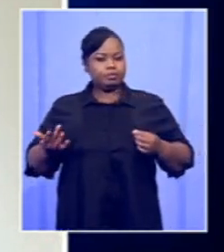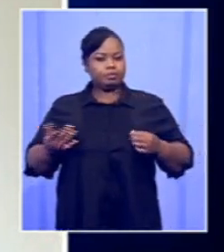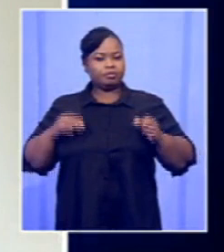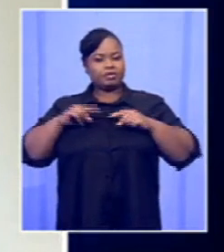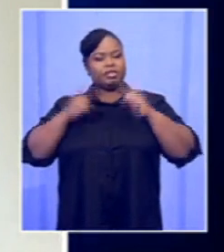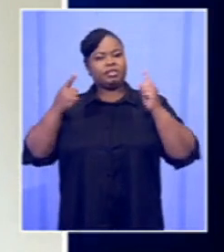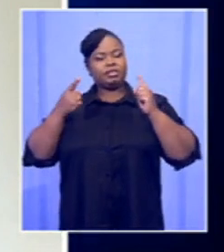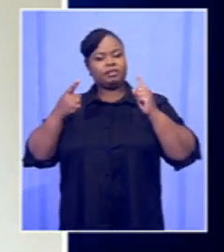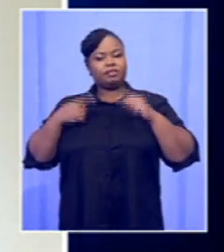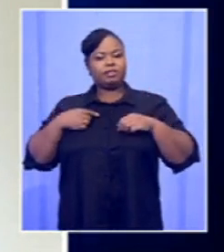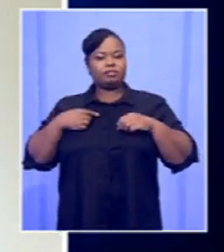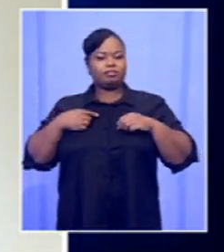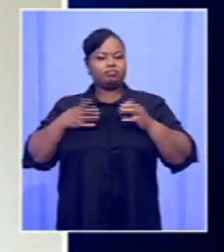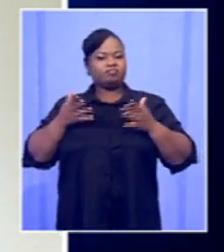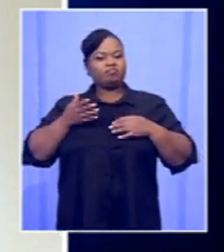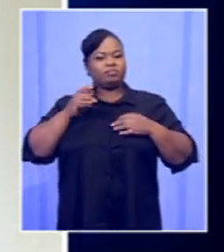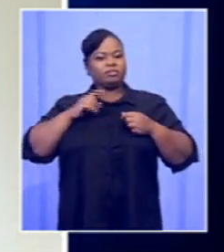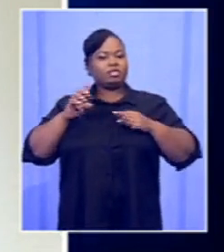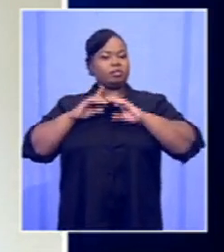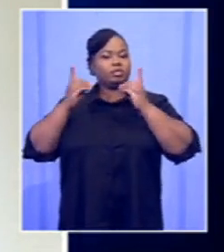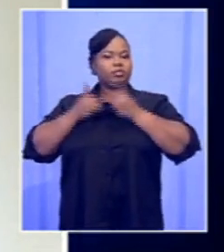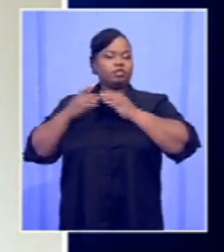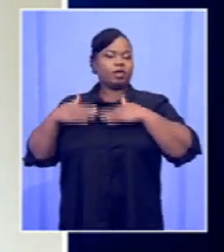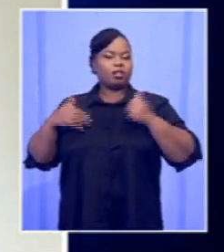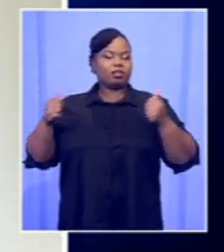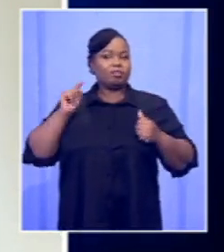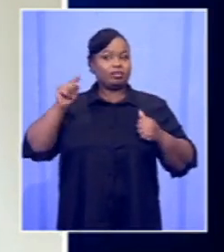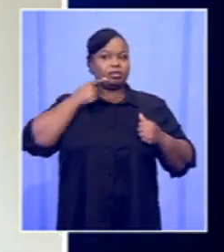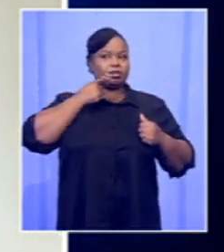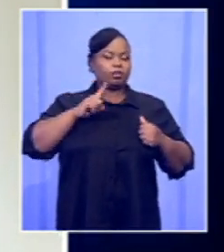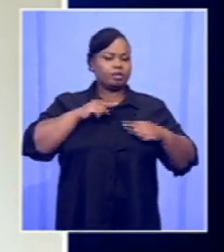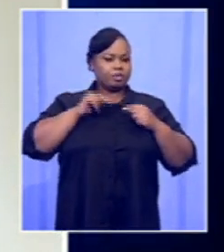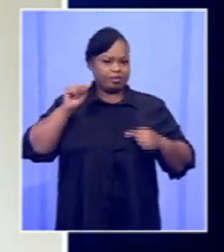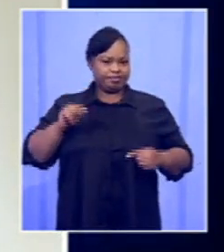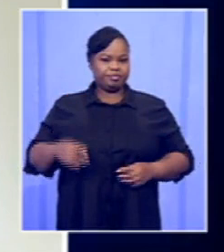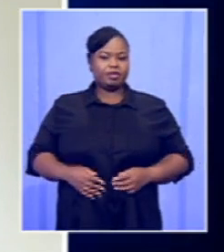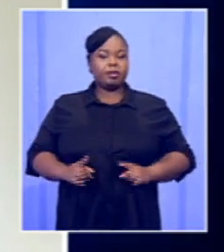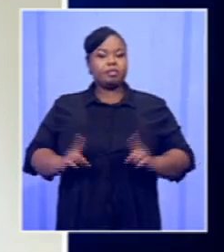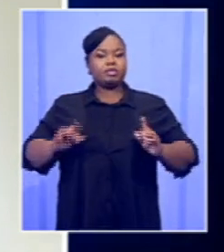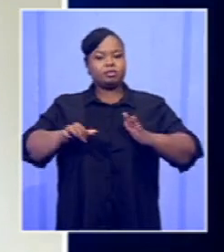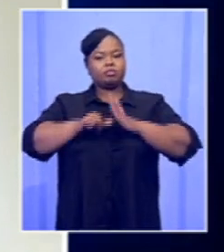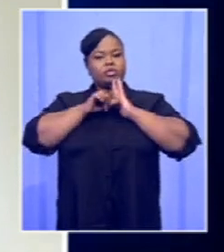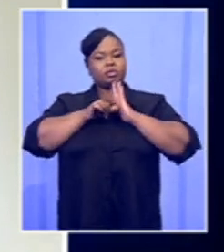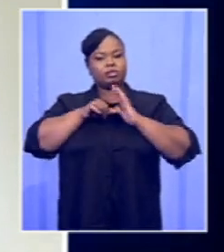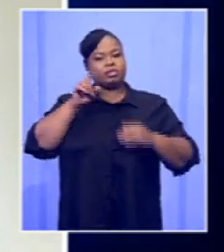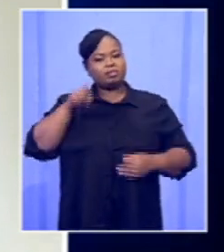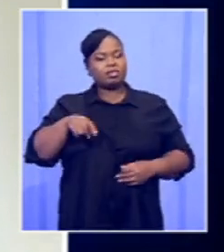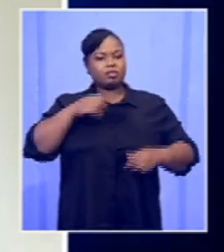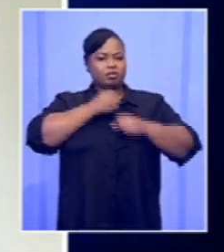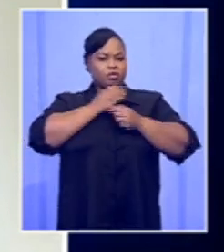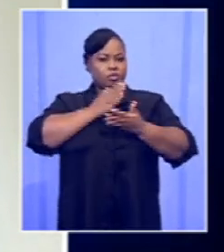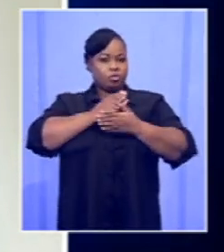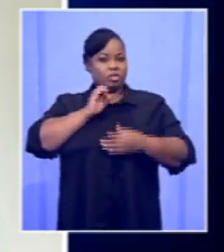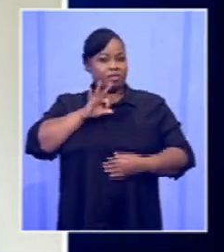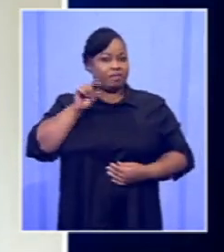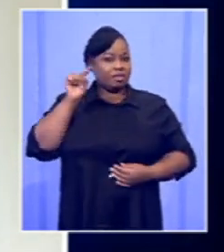different media houses, the Department of Health, what they are saying about it. But most importantly, they need to ensure that if they